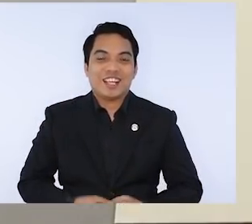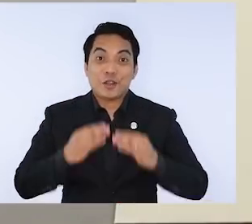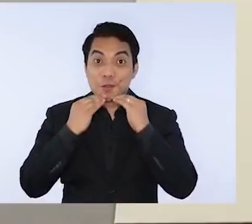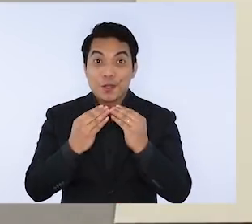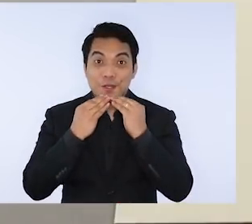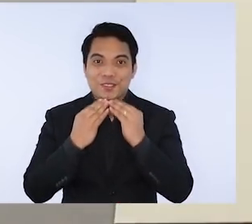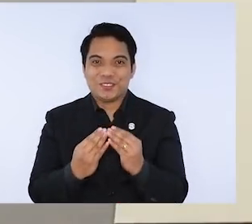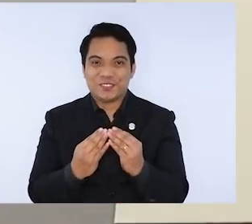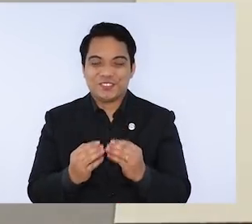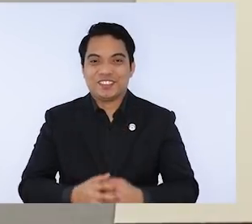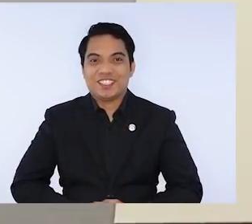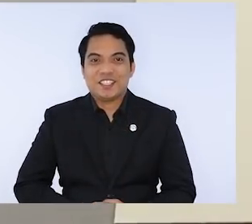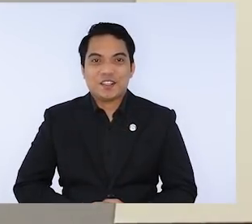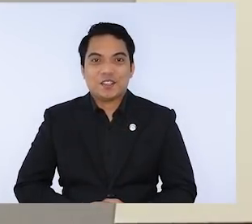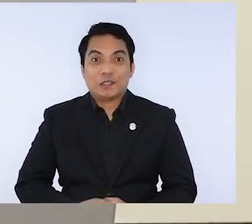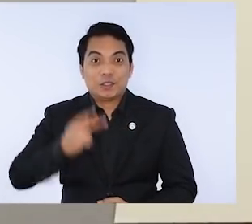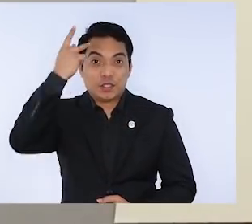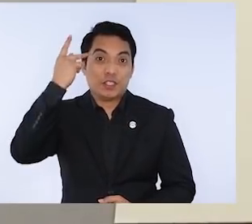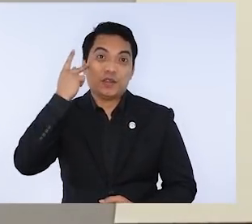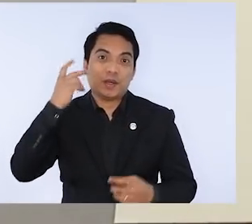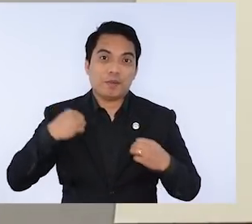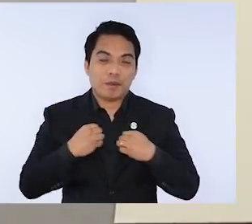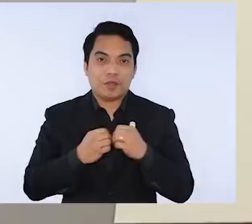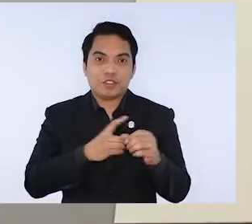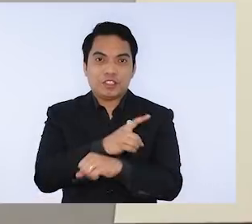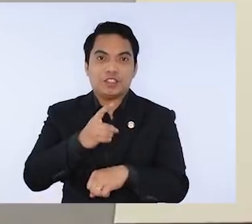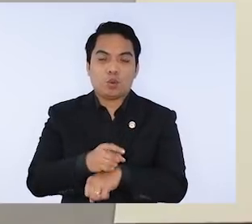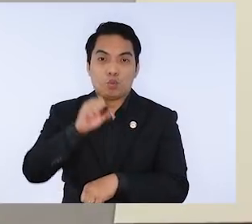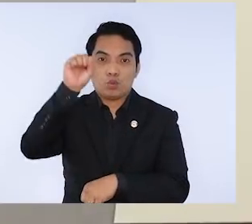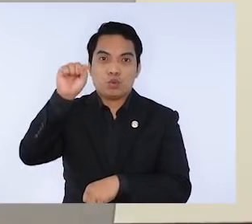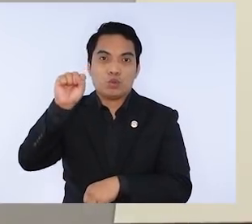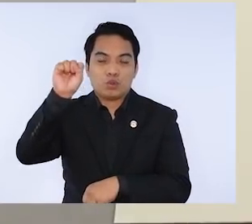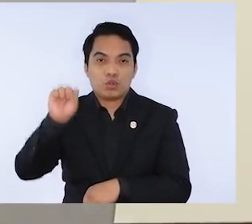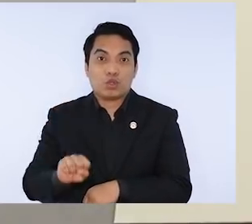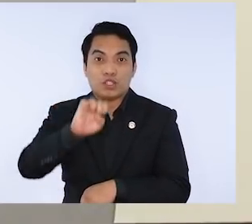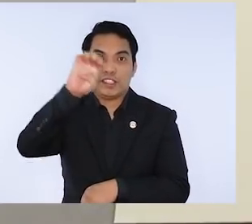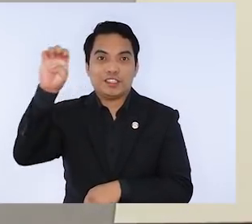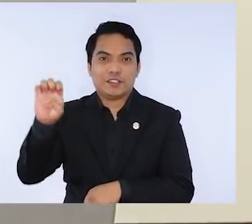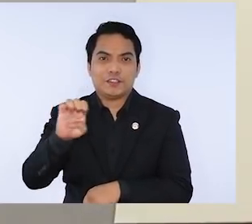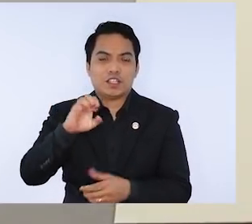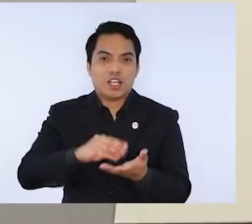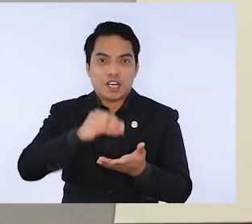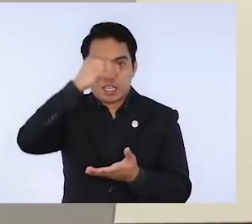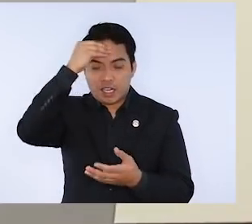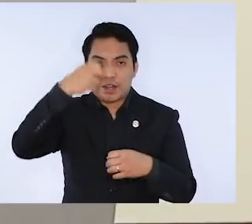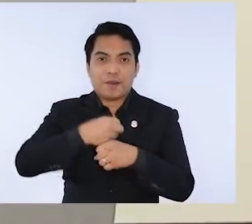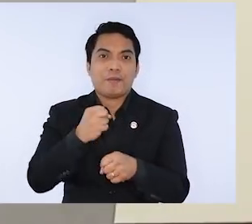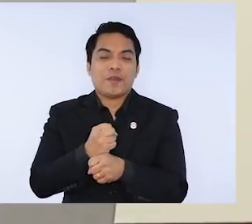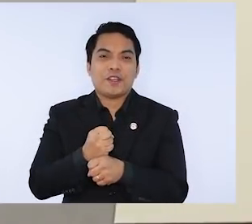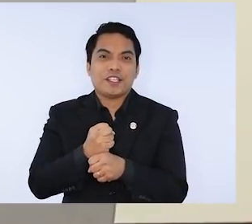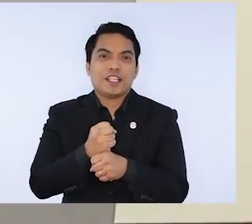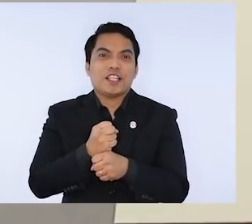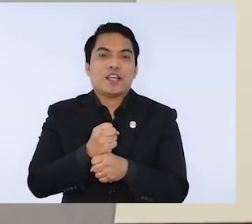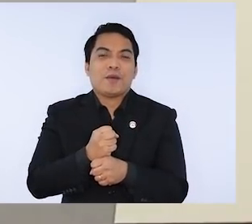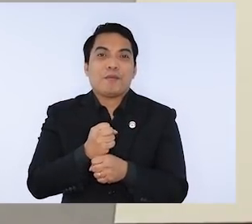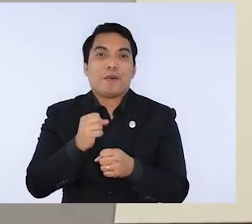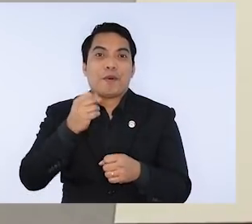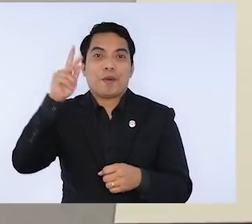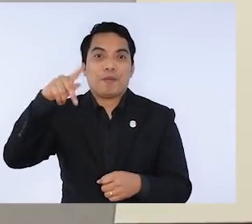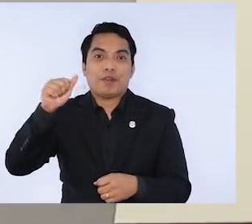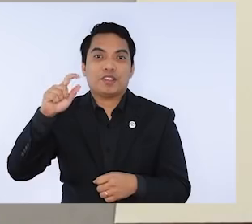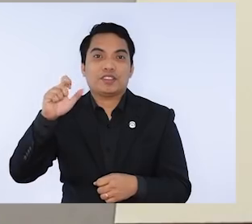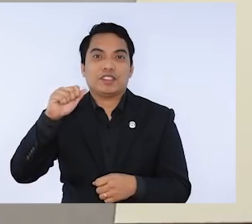Thank you, Sister Ella. Kiriwa members in the District of Southern Europe learned to make Italian pasta. Sister